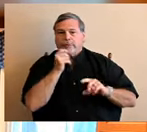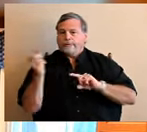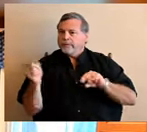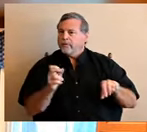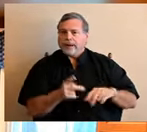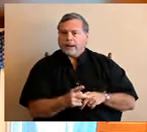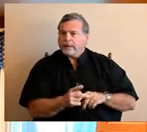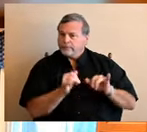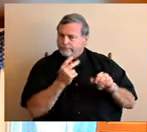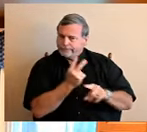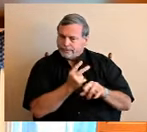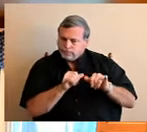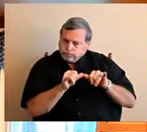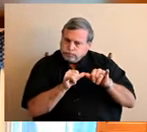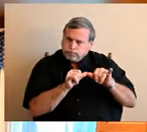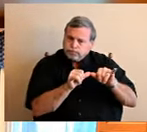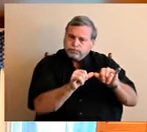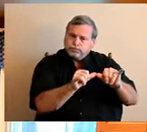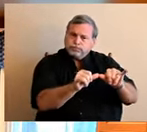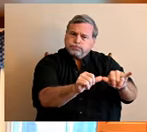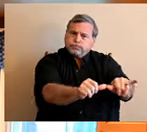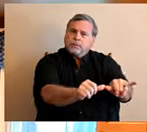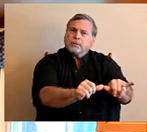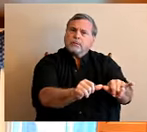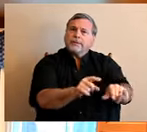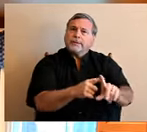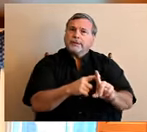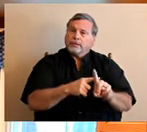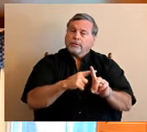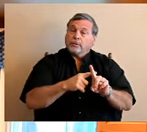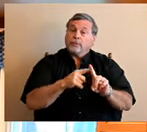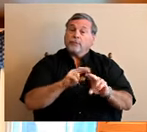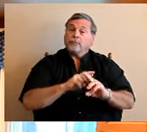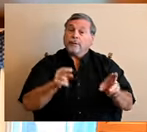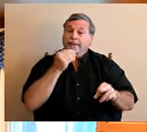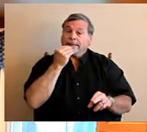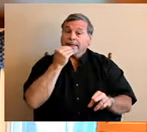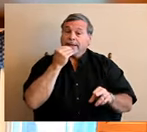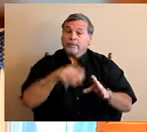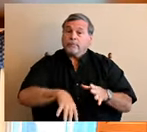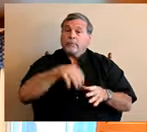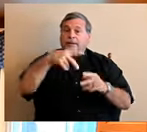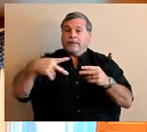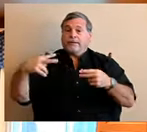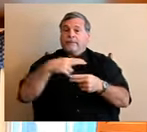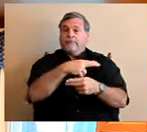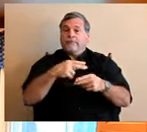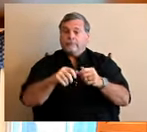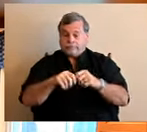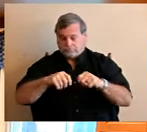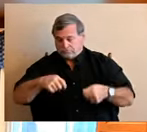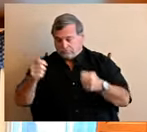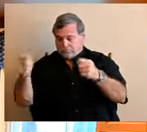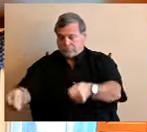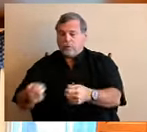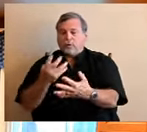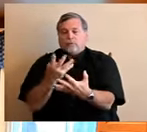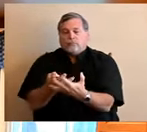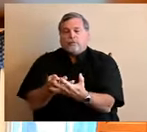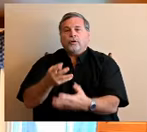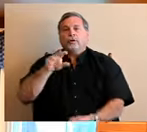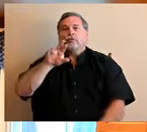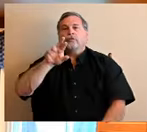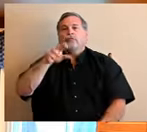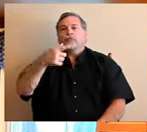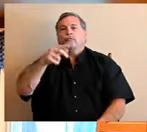back. It'll keep it at 140 degrees constant. When you get ready to eat, you pull the bag out, you unzip it, you put it on the grill, get some